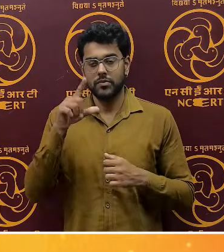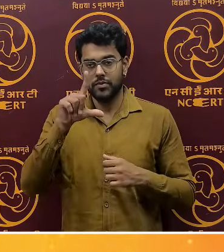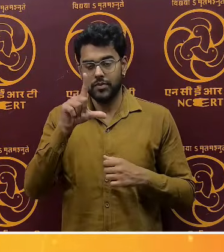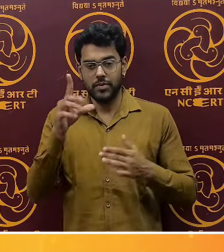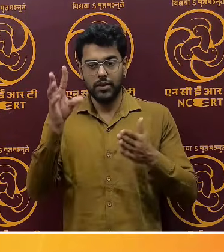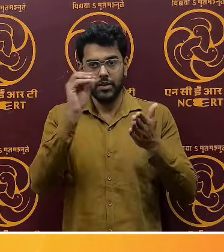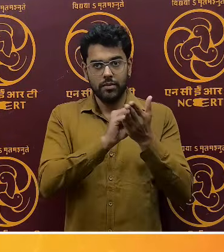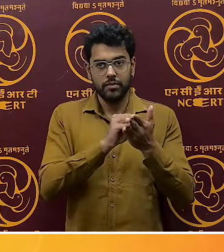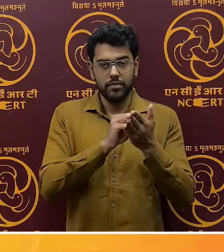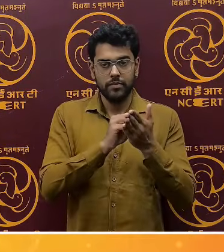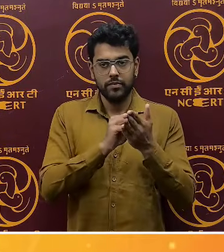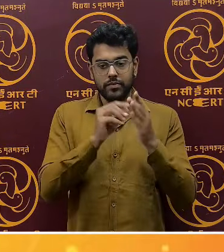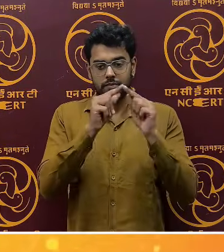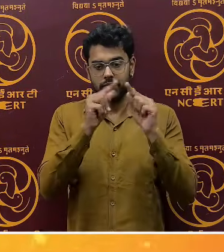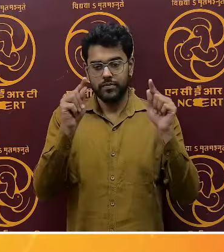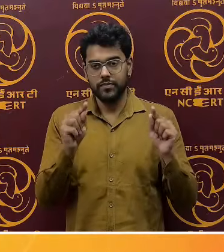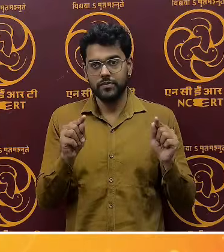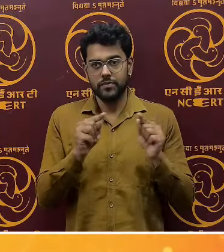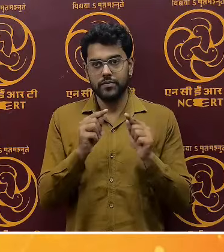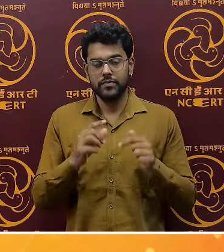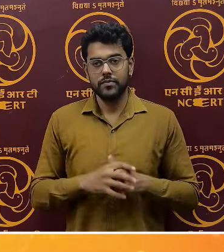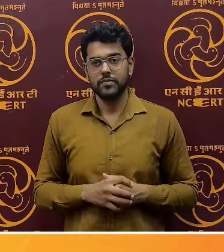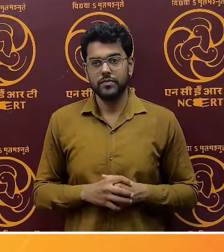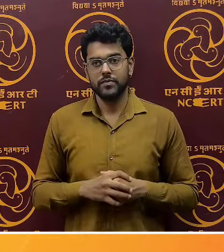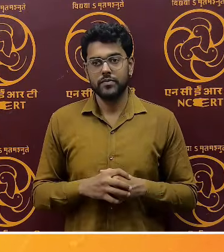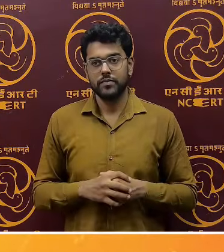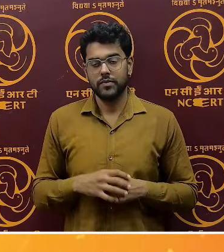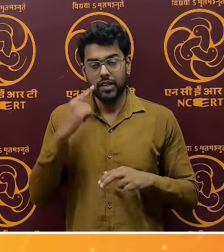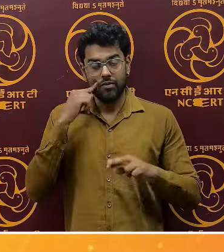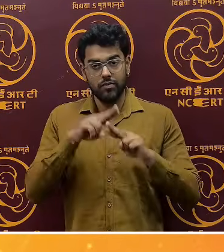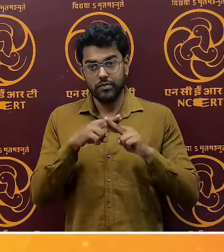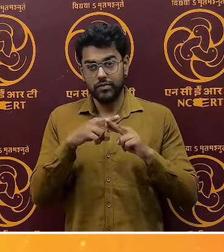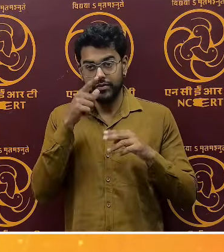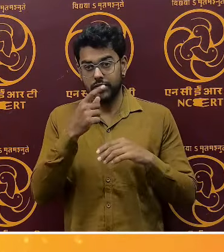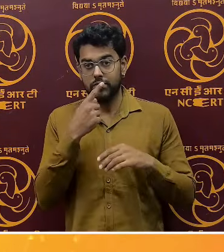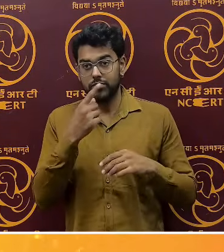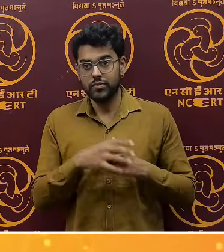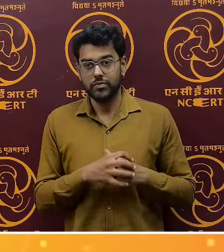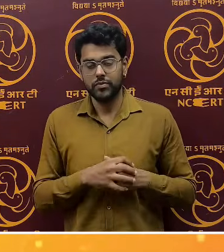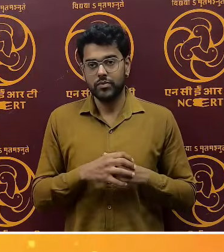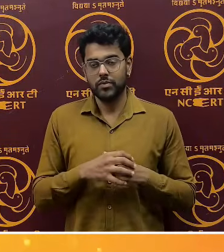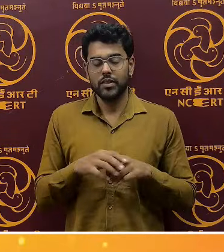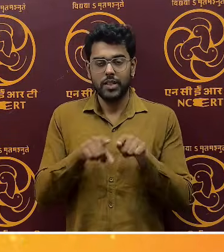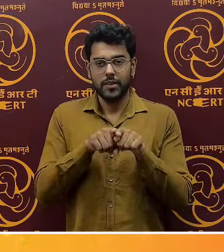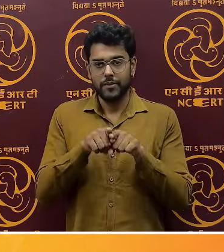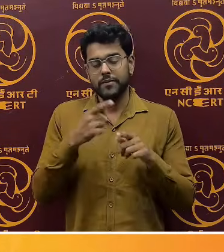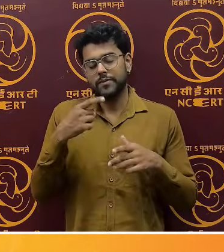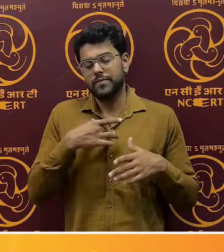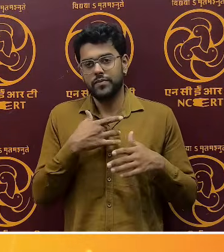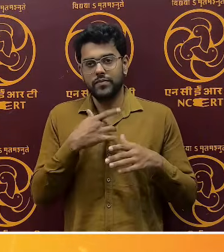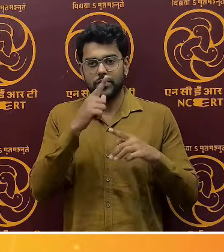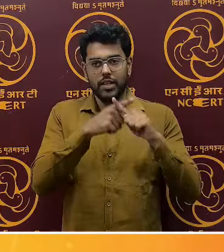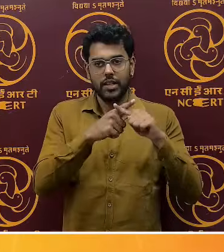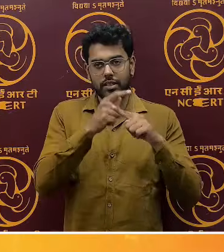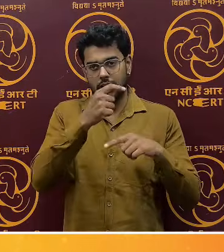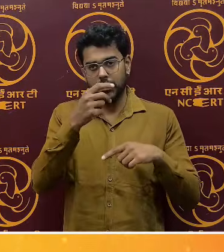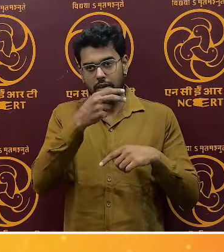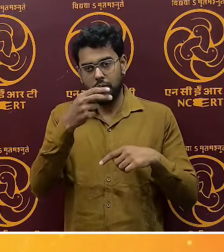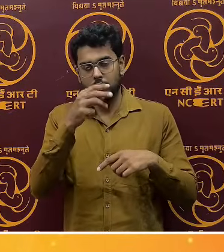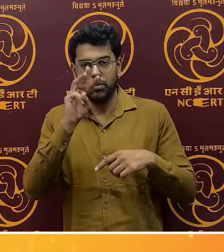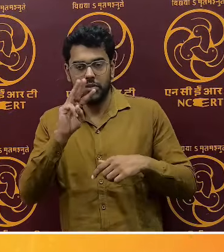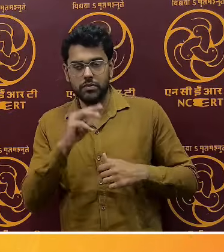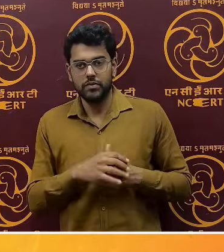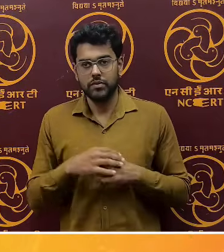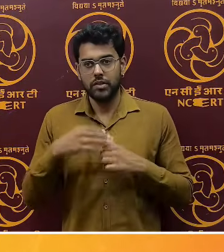of the rectangle. So if it is saying, let us suppose assume that x equal to 3, we will put